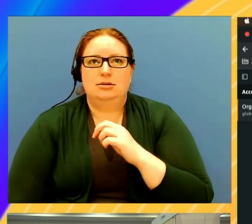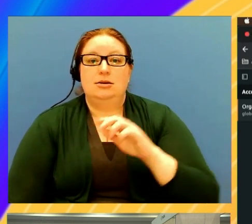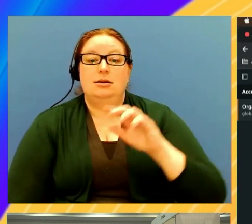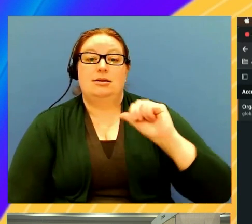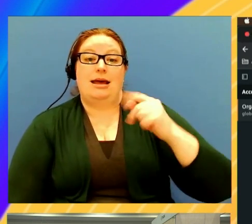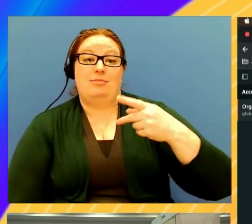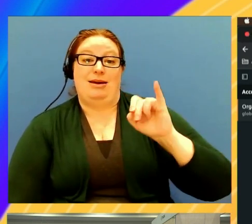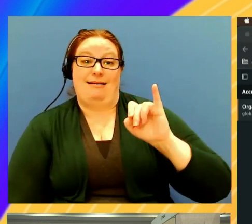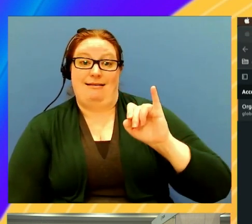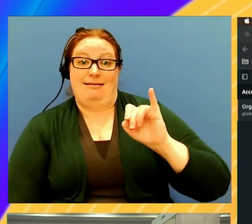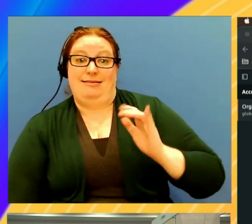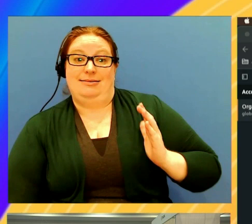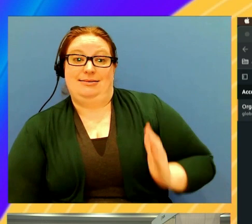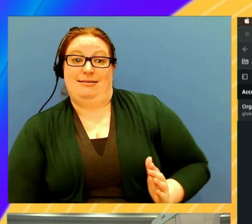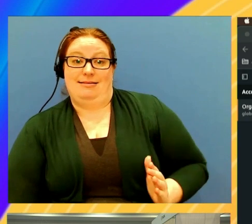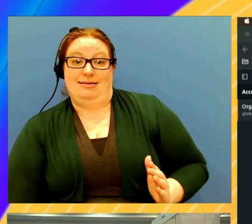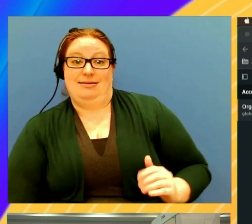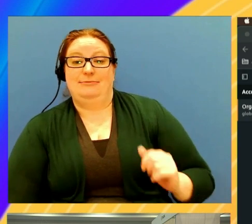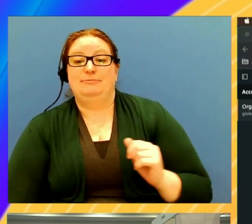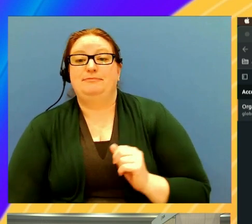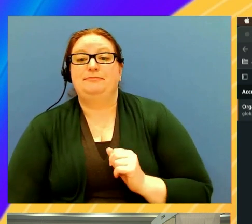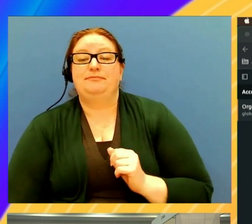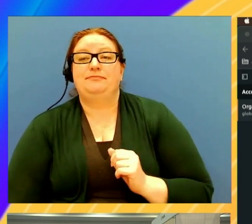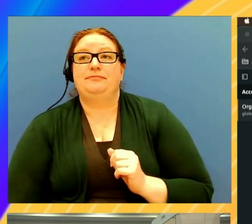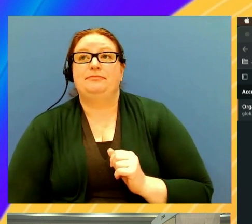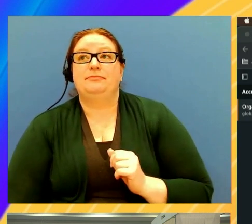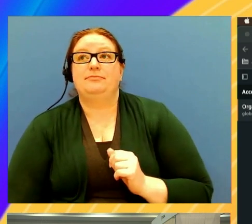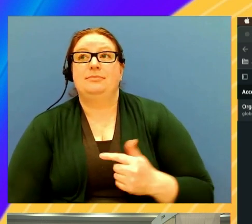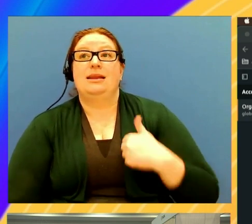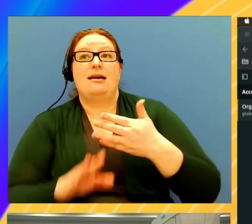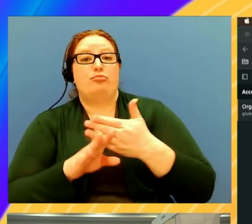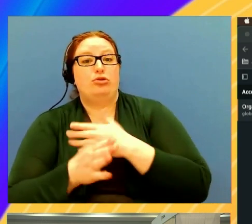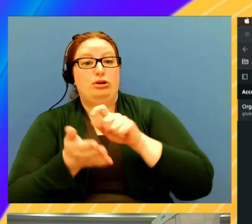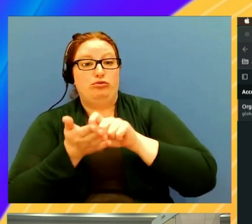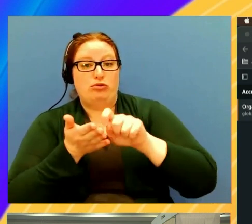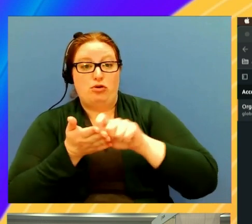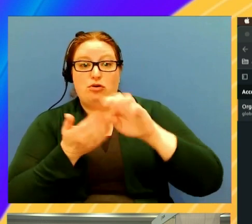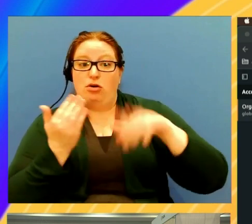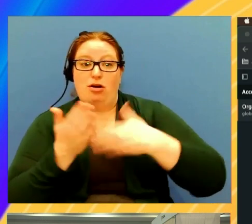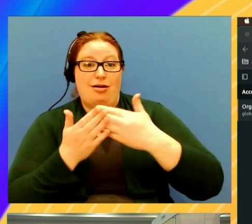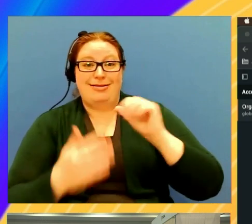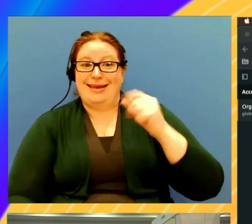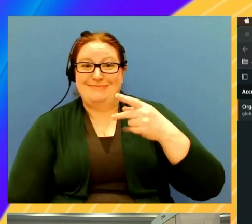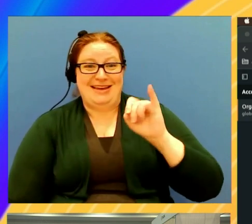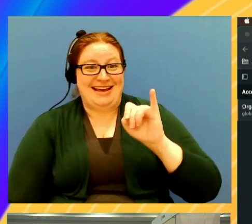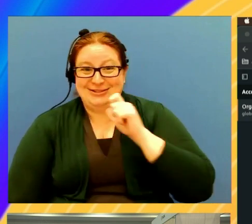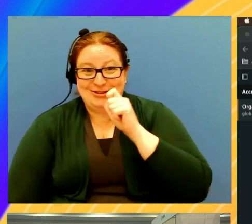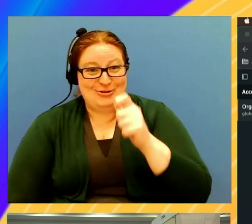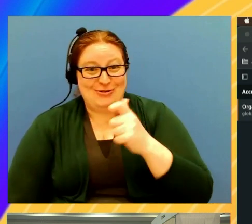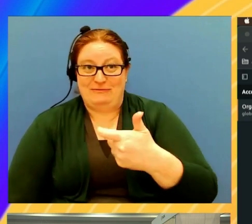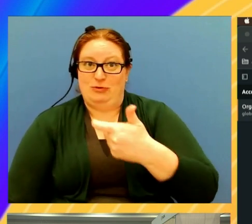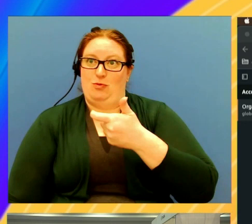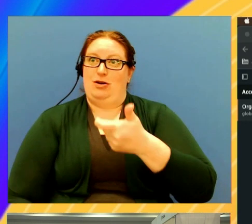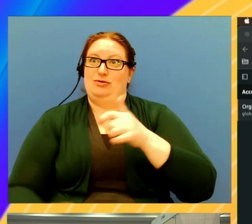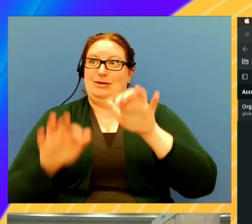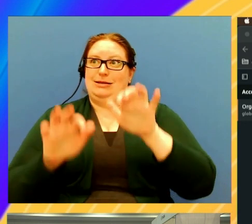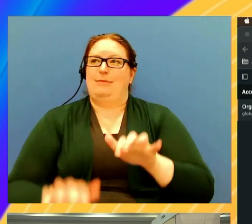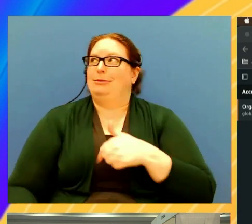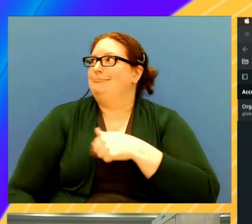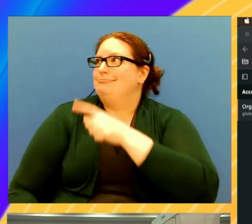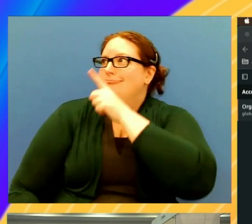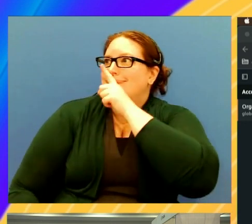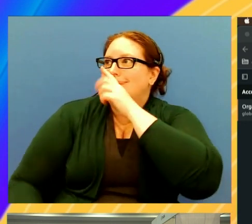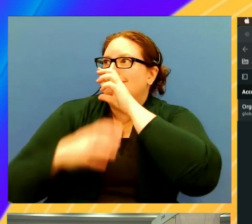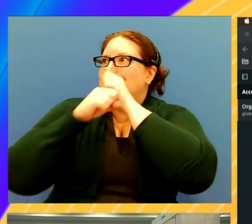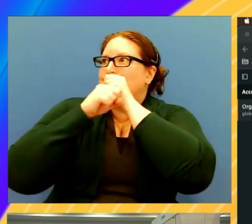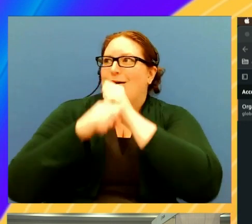API side. So I pre-wrote all these APIs, so you don't have to watch me type. I wasn't going to say anything. Baking show.